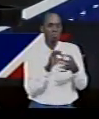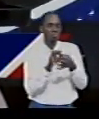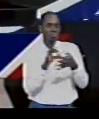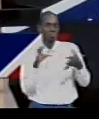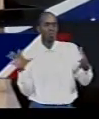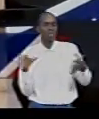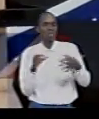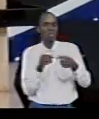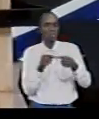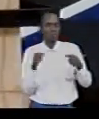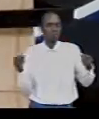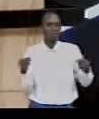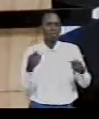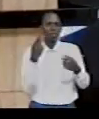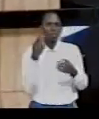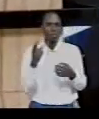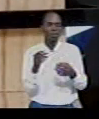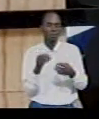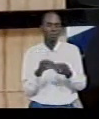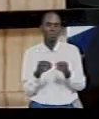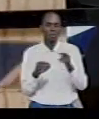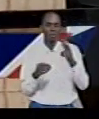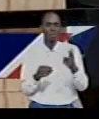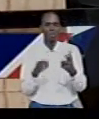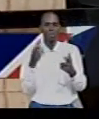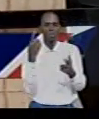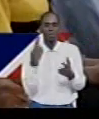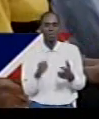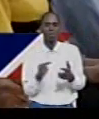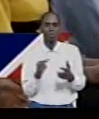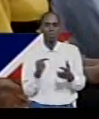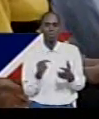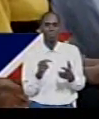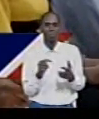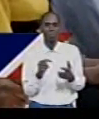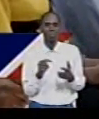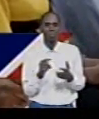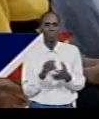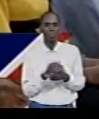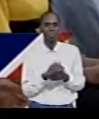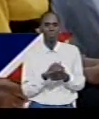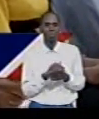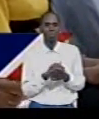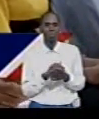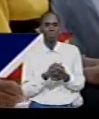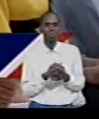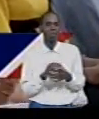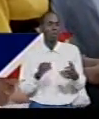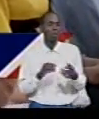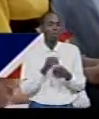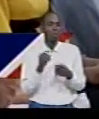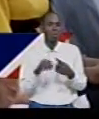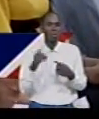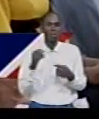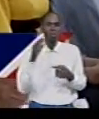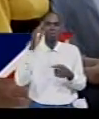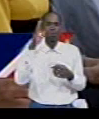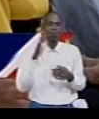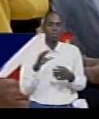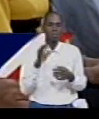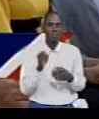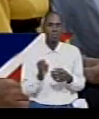the disastrous example of feebleness in ministers. When a minister,